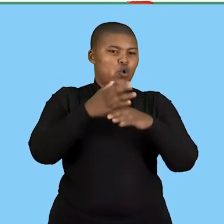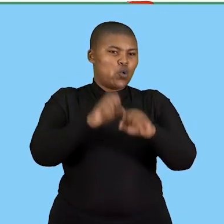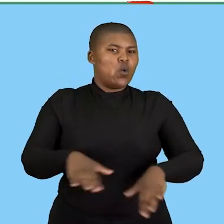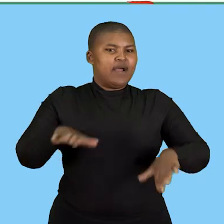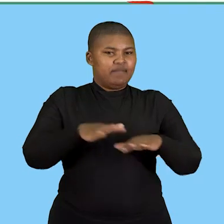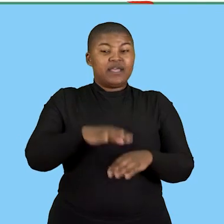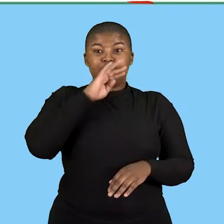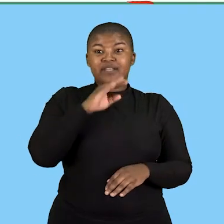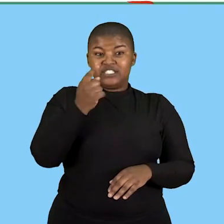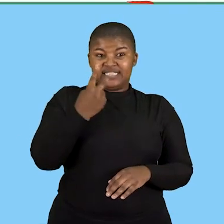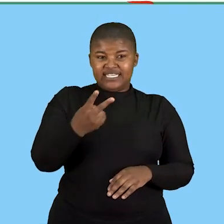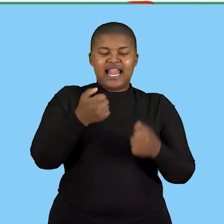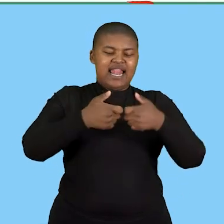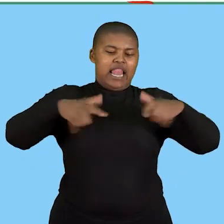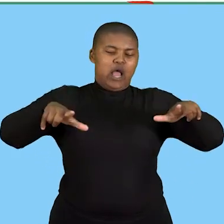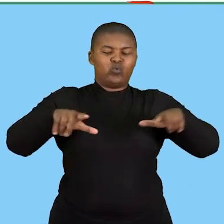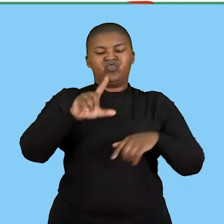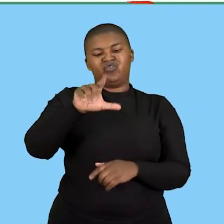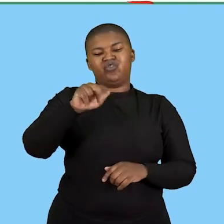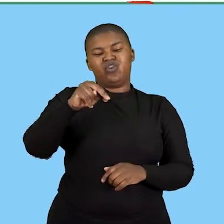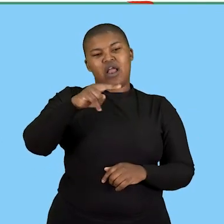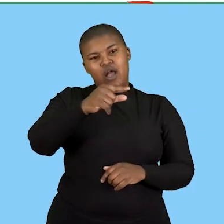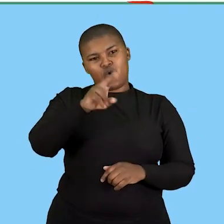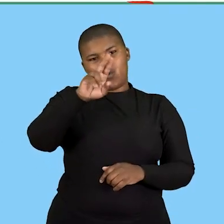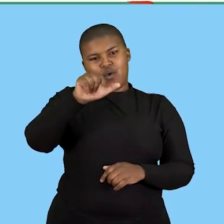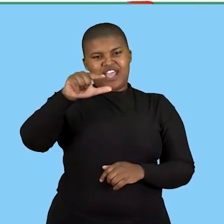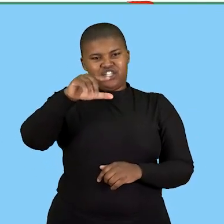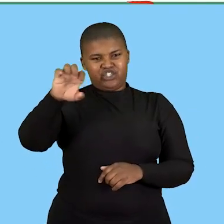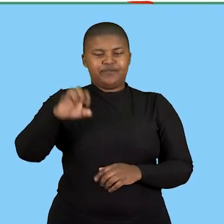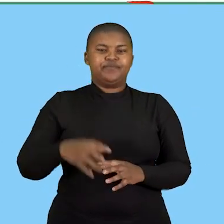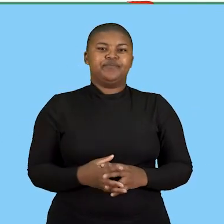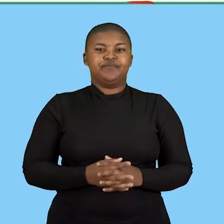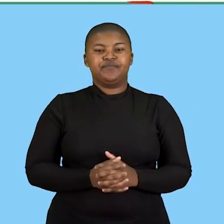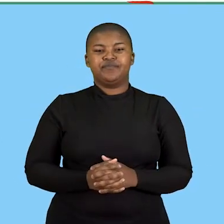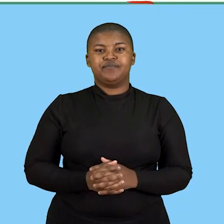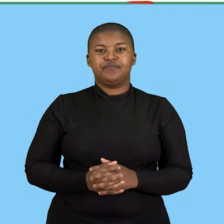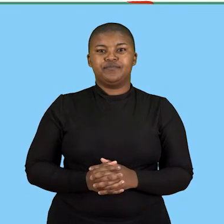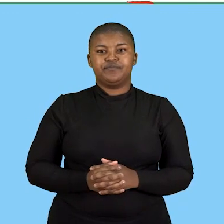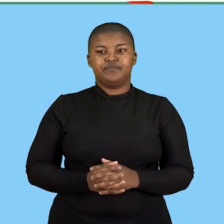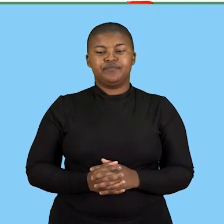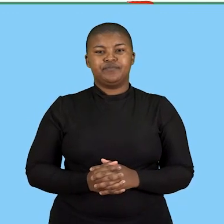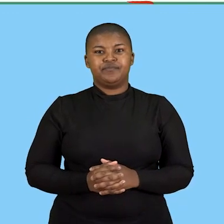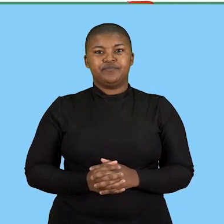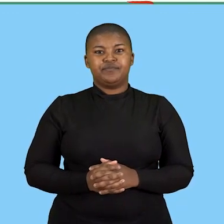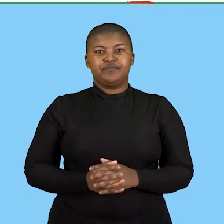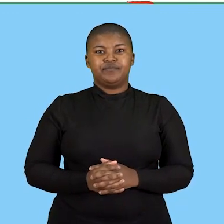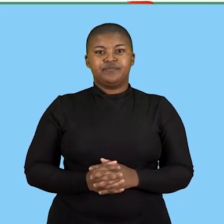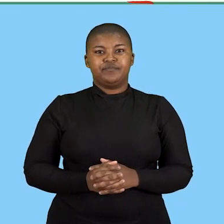language of communication. Obviously, this becomes a language. Language becomes your answer over there.